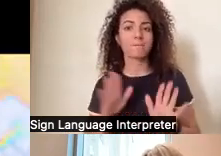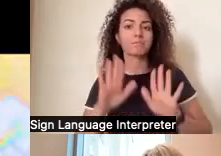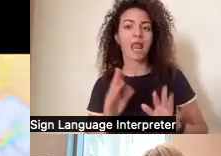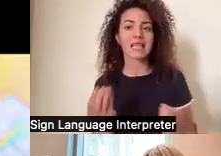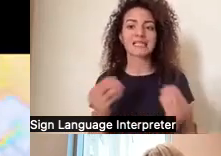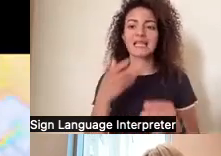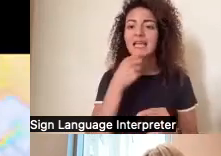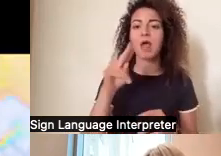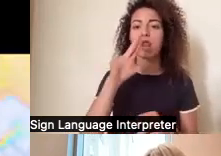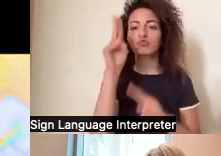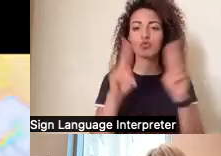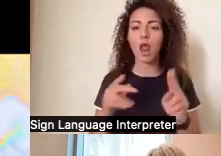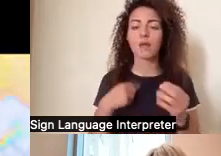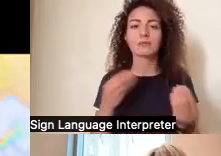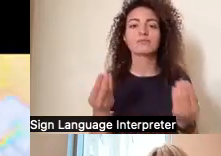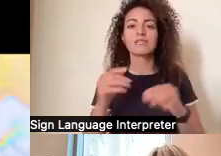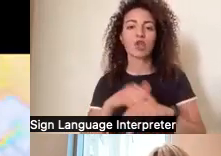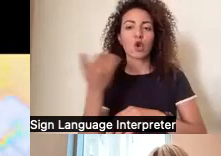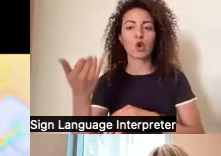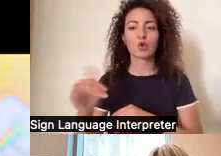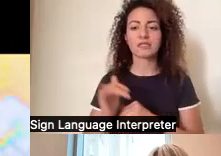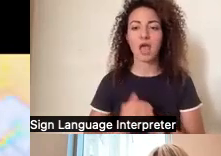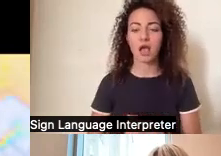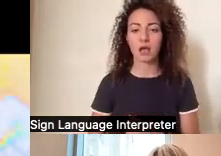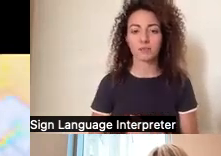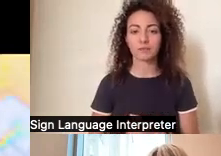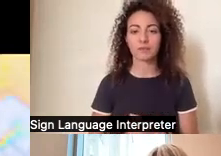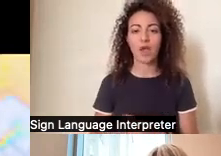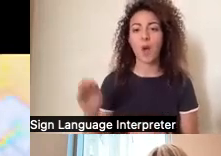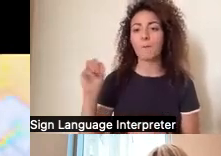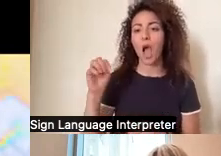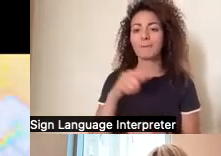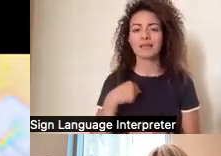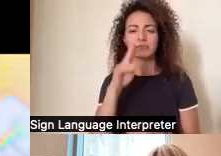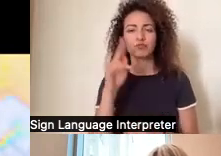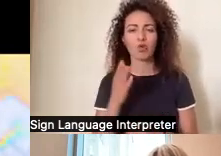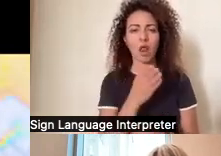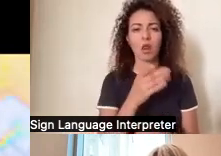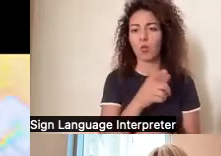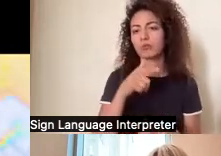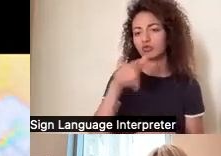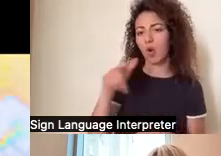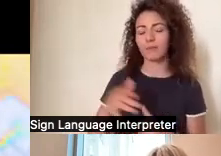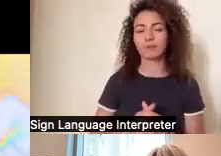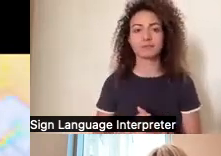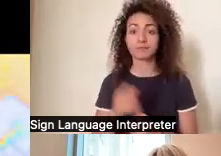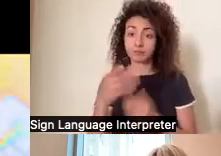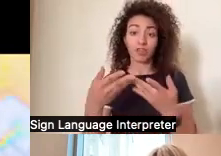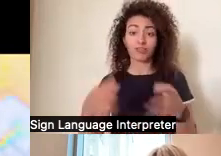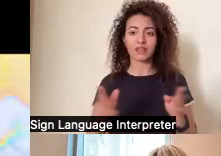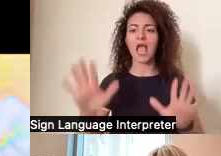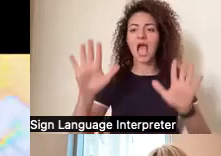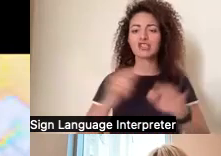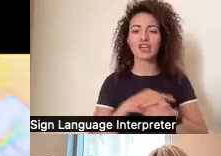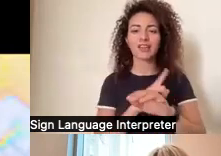Q&A for half an hour. I don't know if this is possible. Mohammed may get back on this to us, but go ahead, about 10